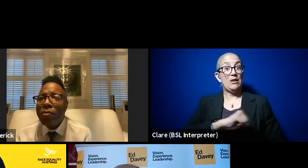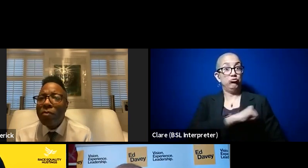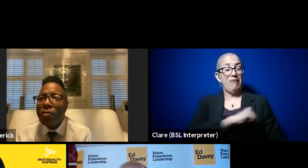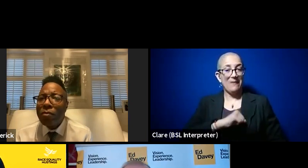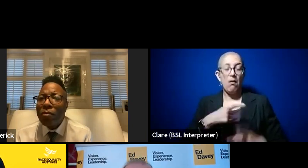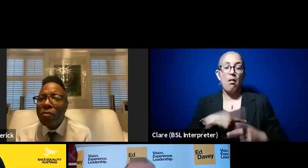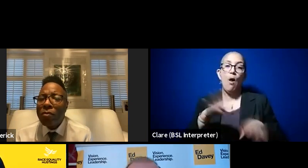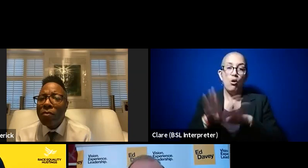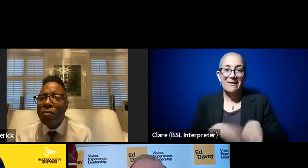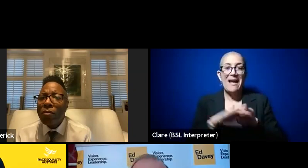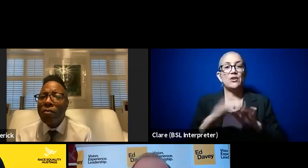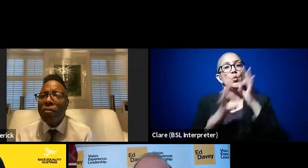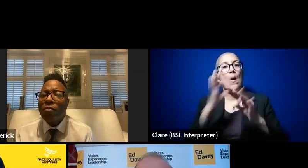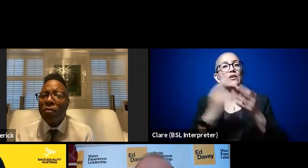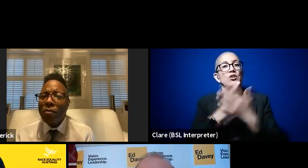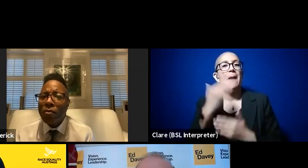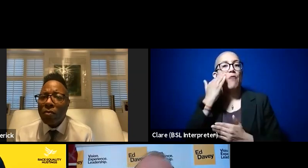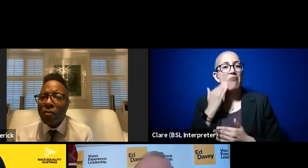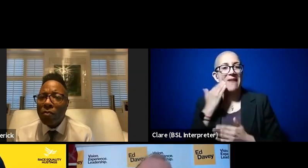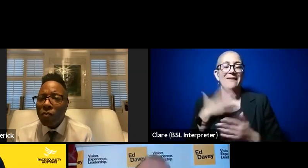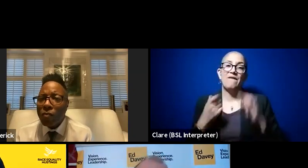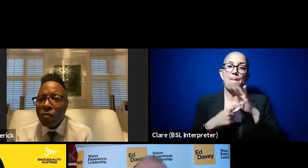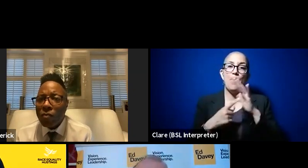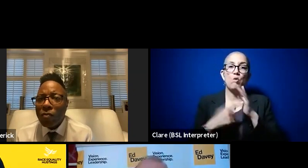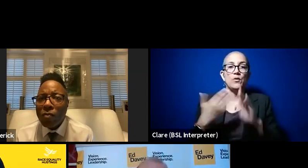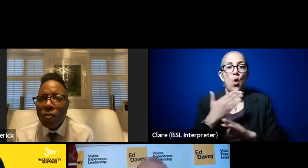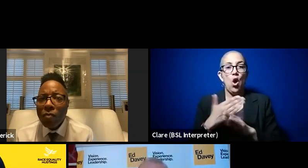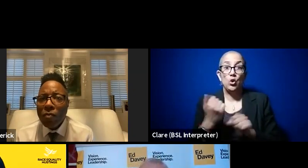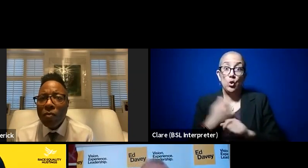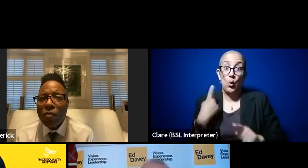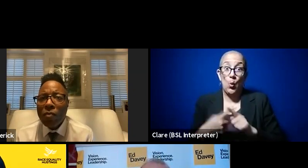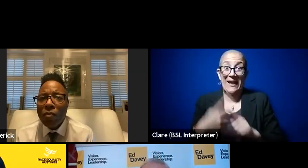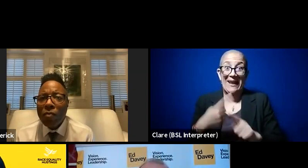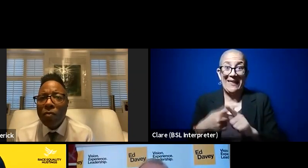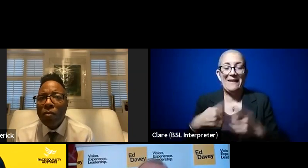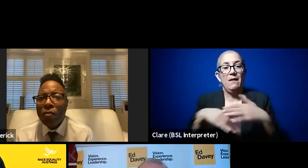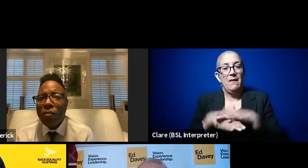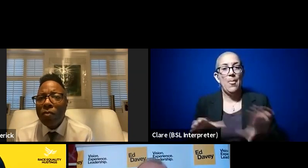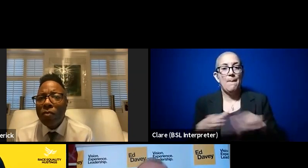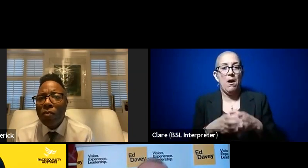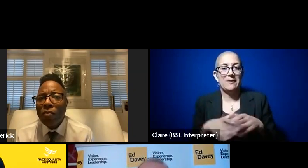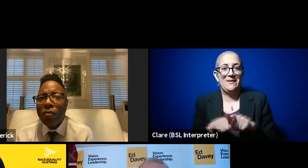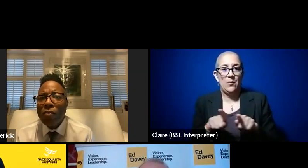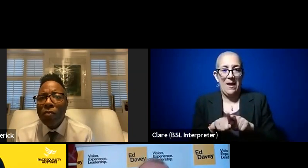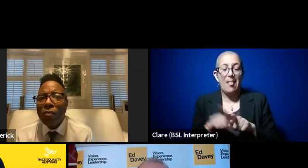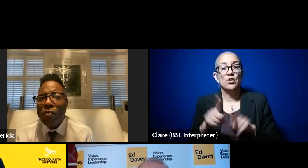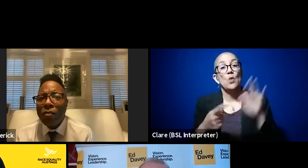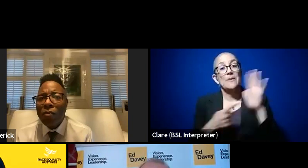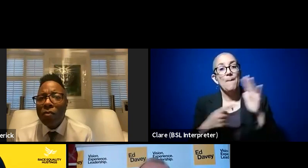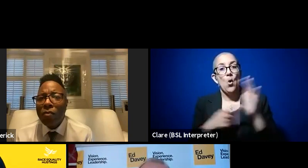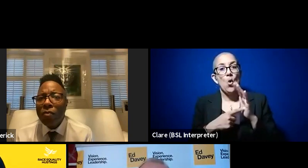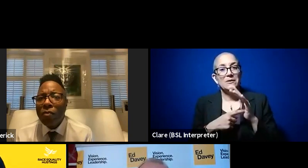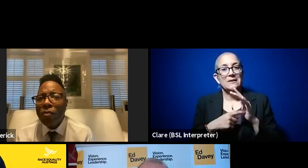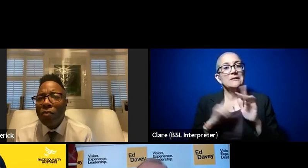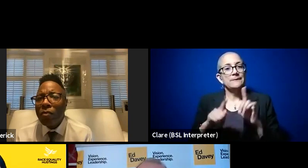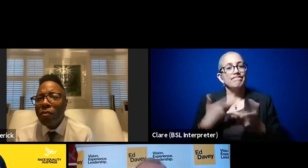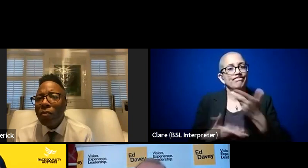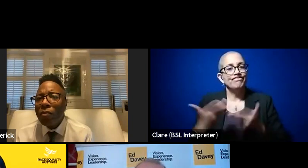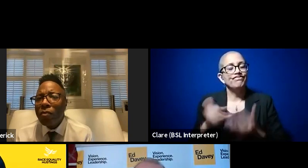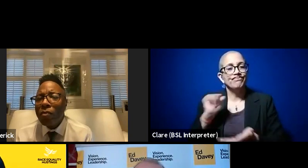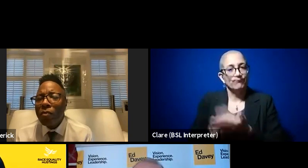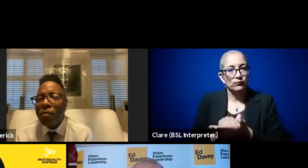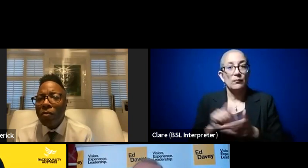you've got some important work to do quickly, close to home in the party as well. So it's important to hear that. Just in terms of just